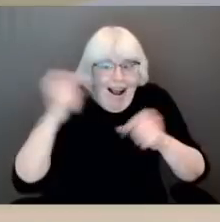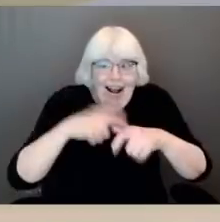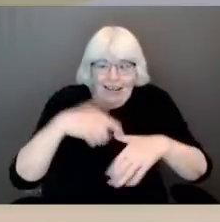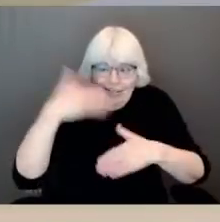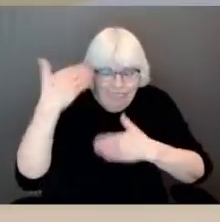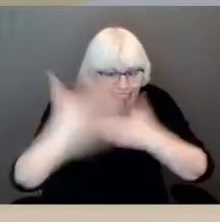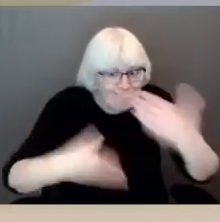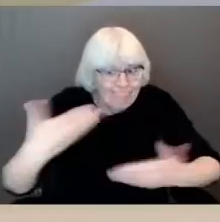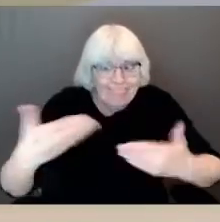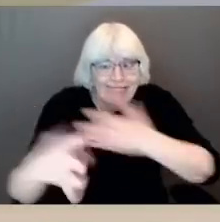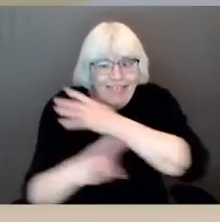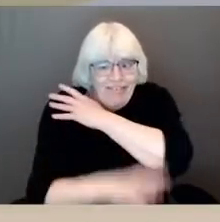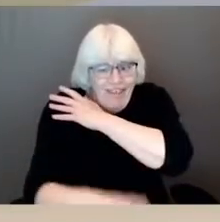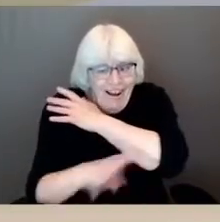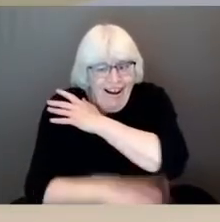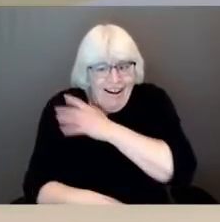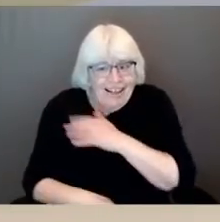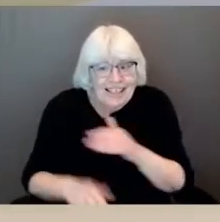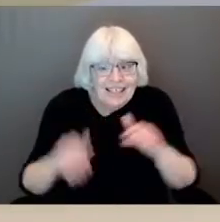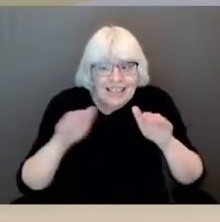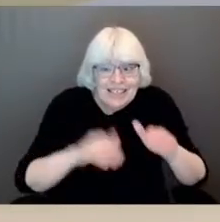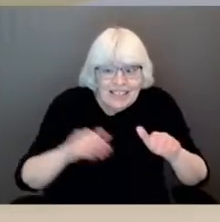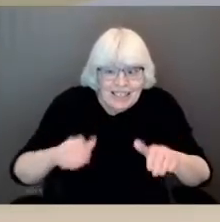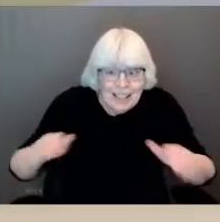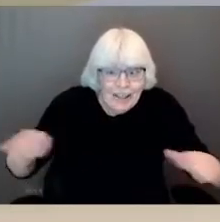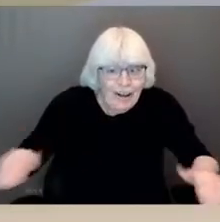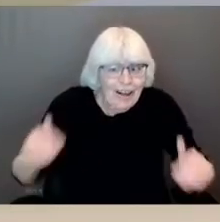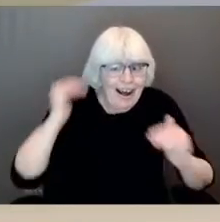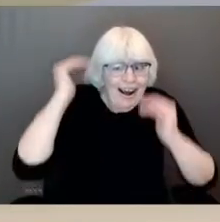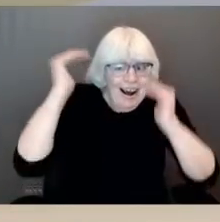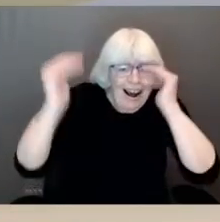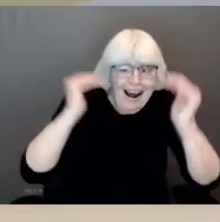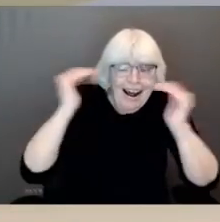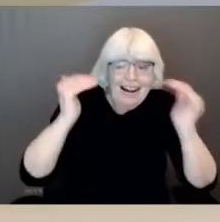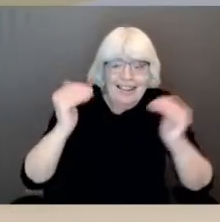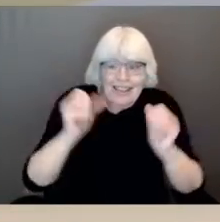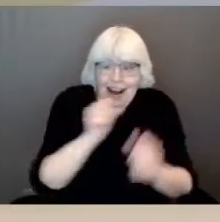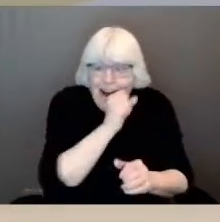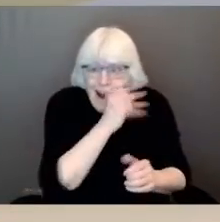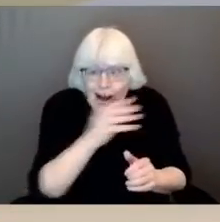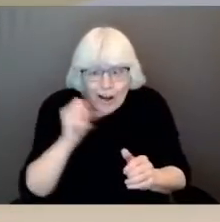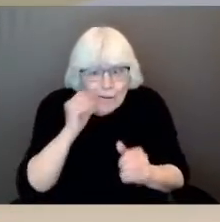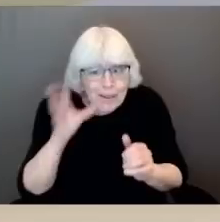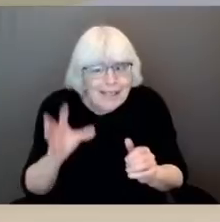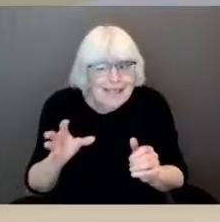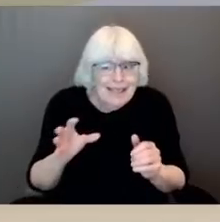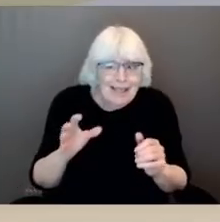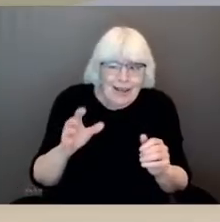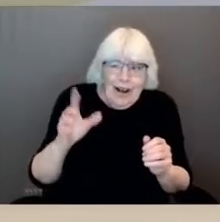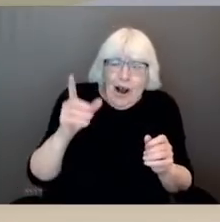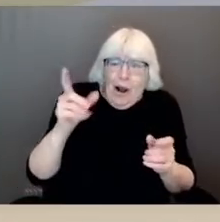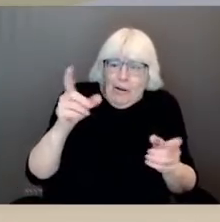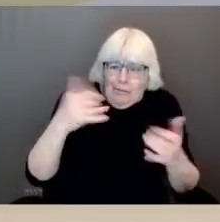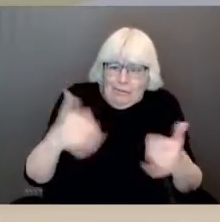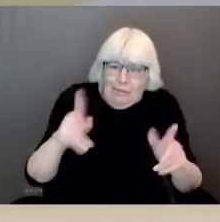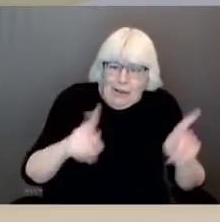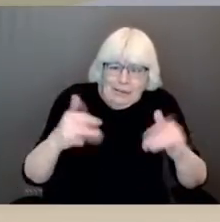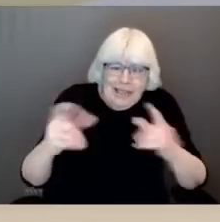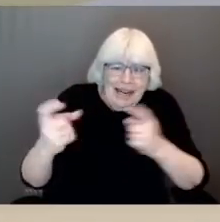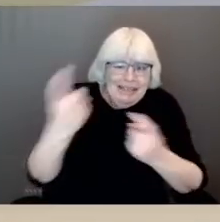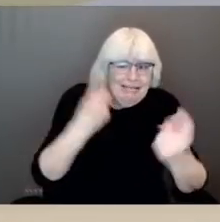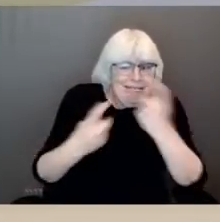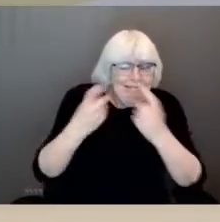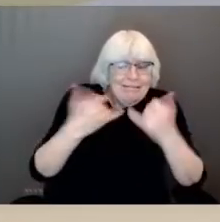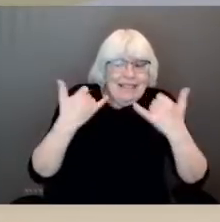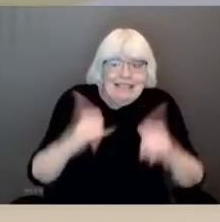look forward to Halloween, and we've had questions already about what Halloween will be like this year. In the coming days, we will issue